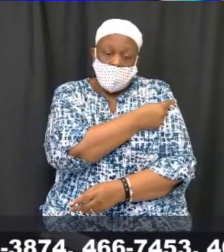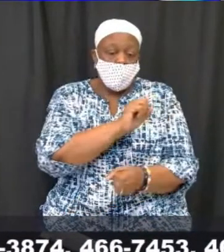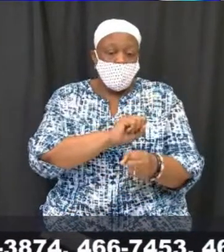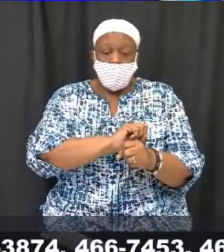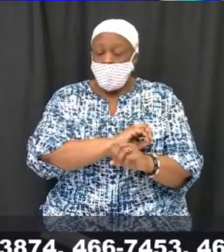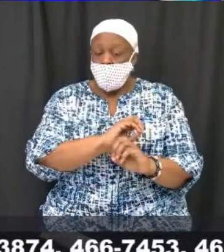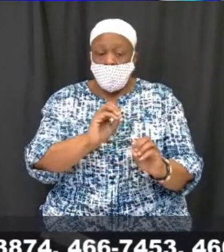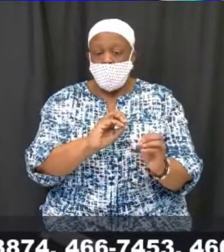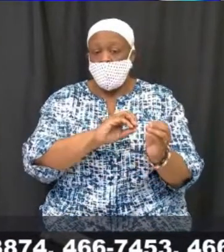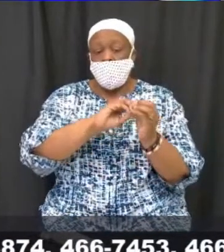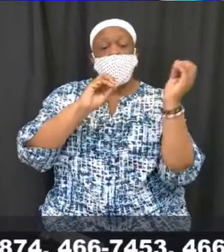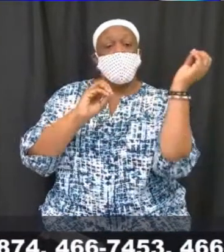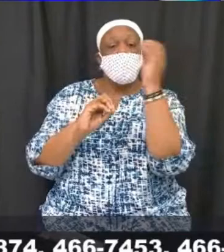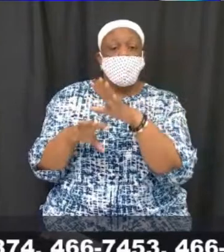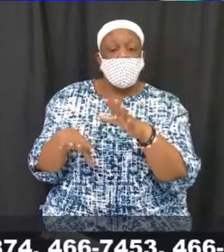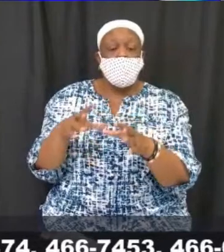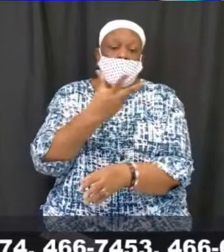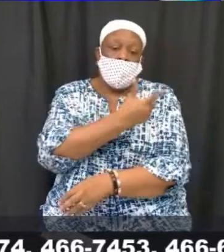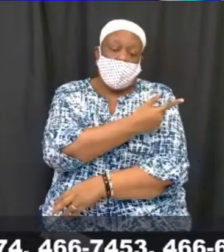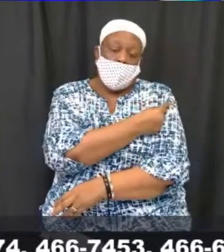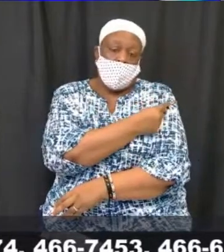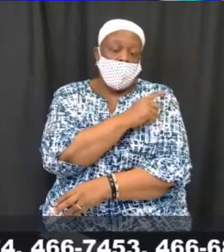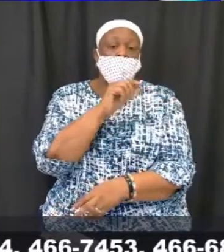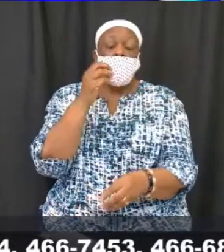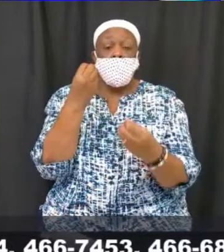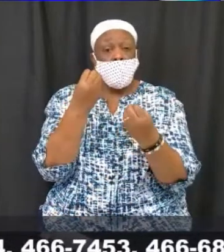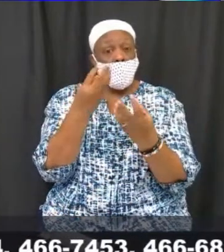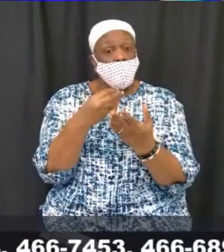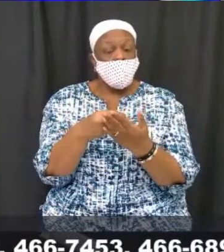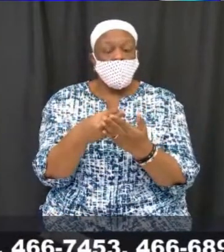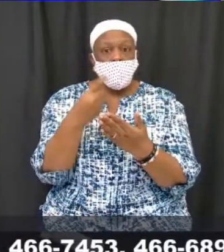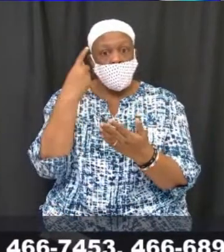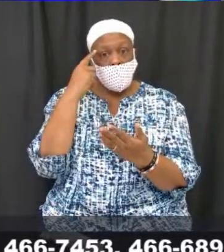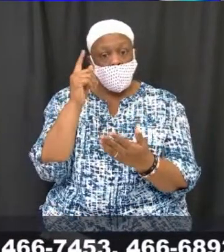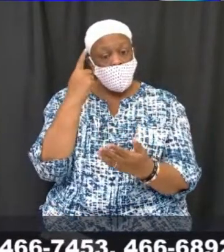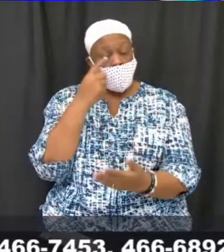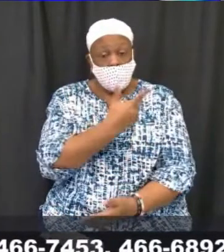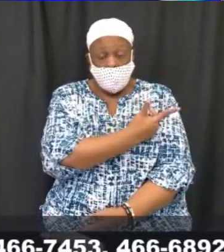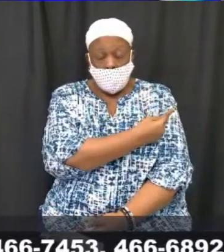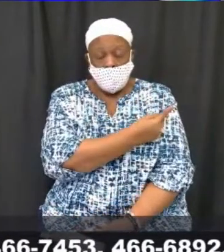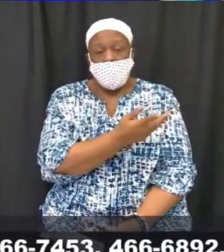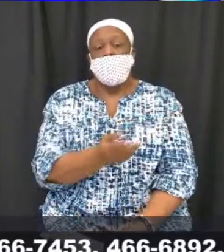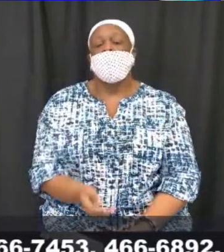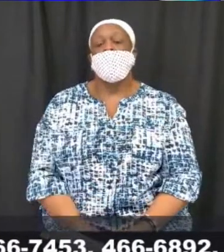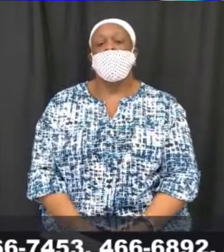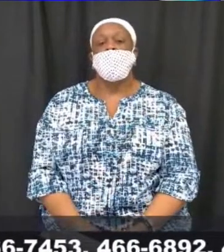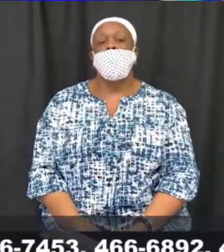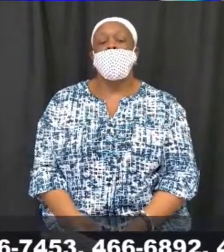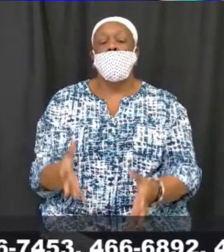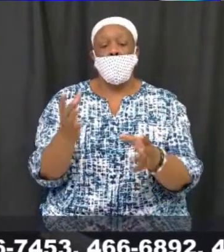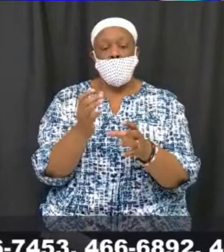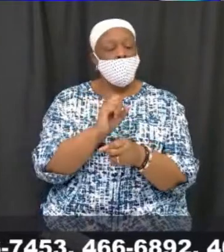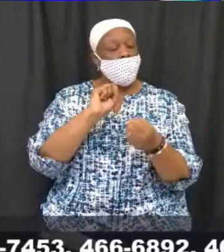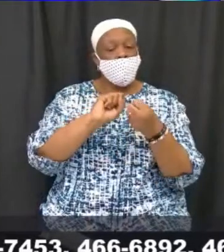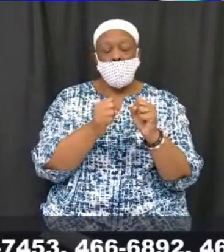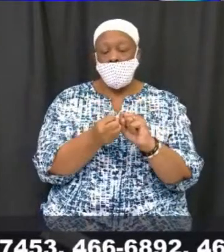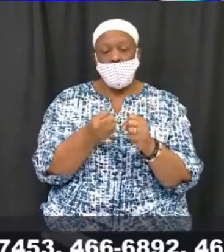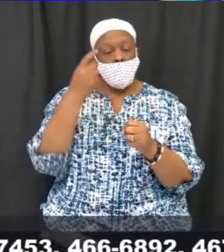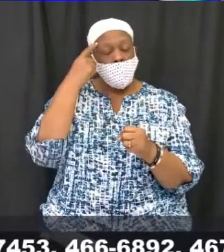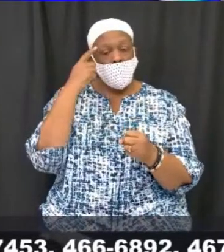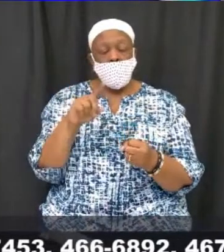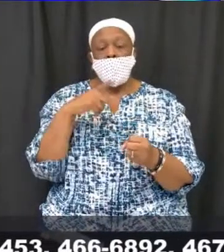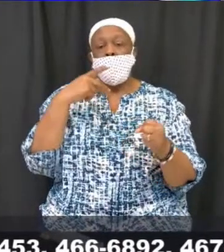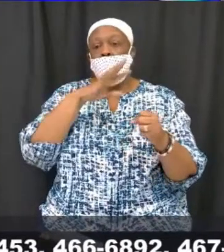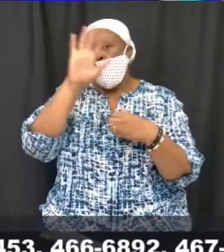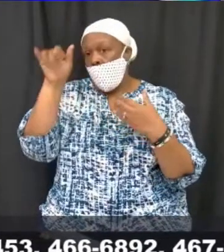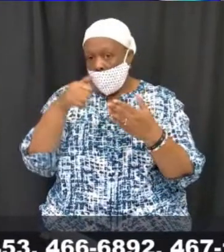We will continue in this fight. Let us continue to work together and not get complacent. And this, of course, requires